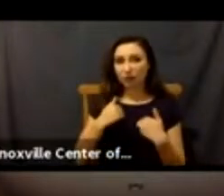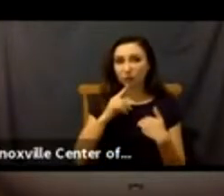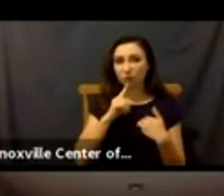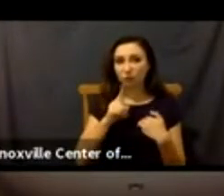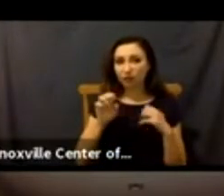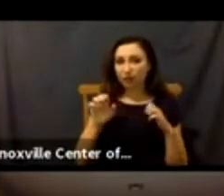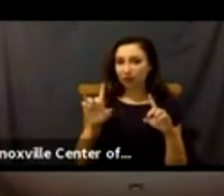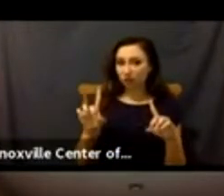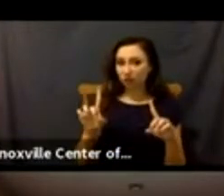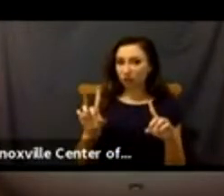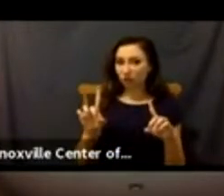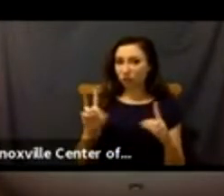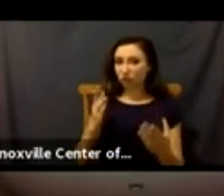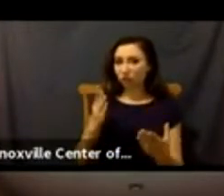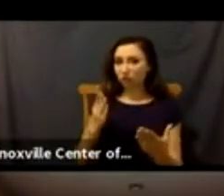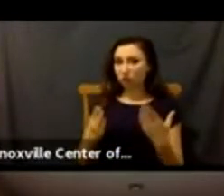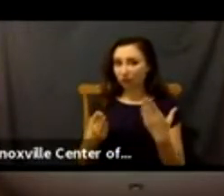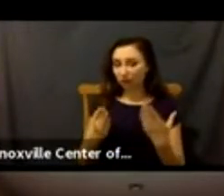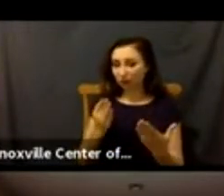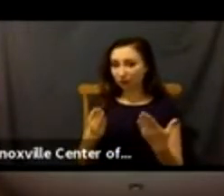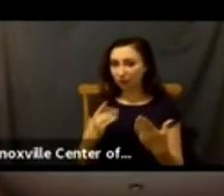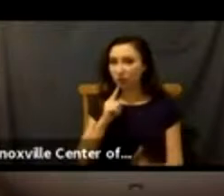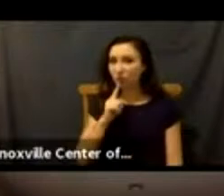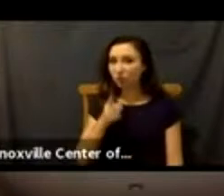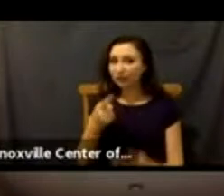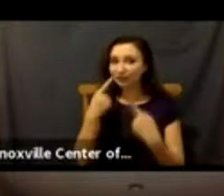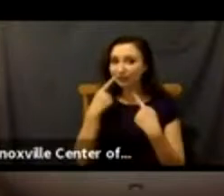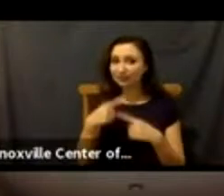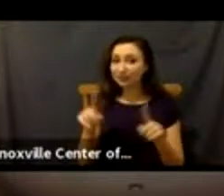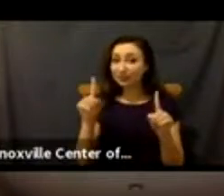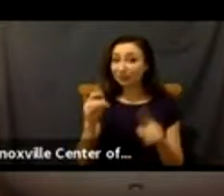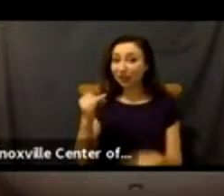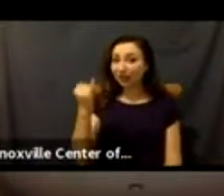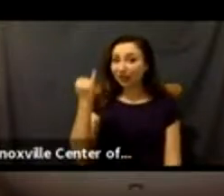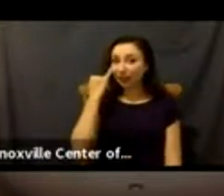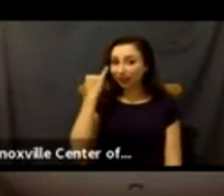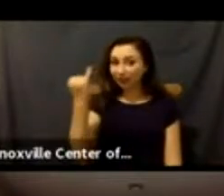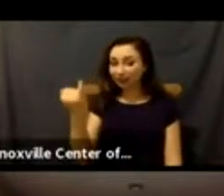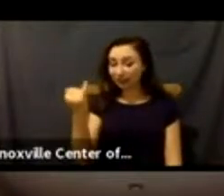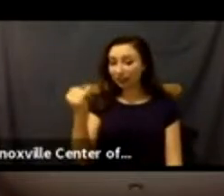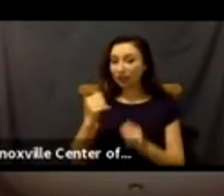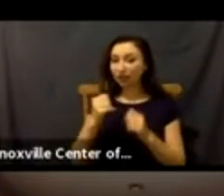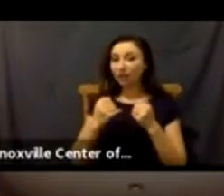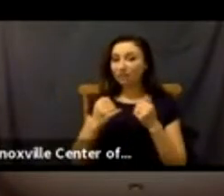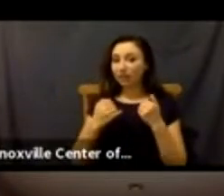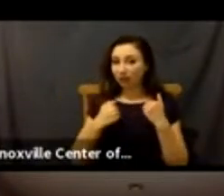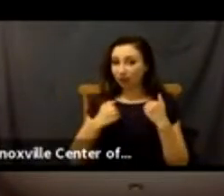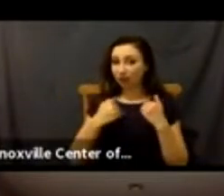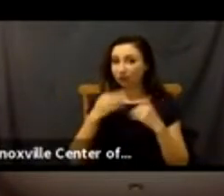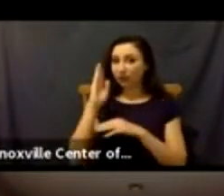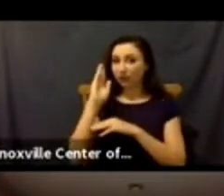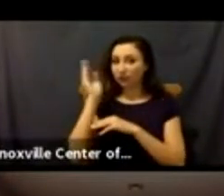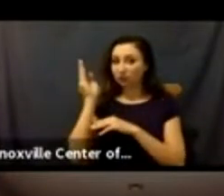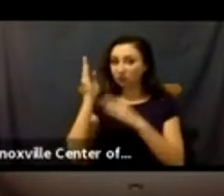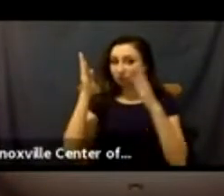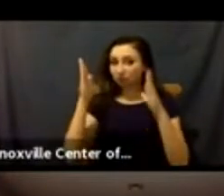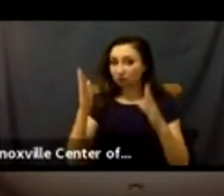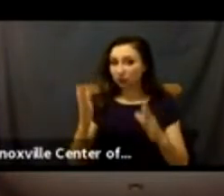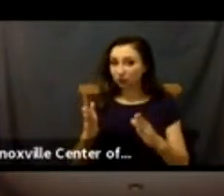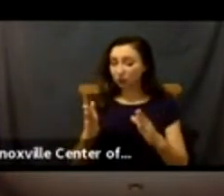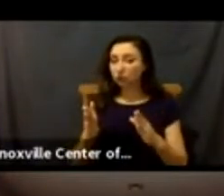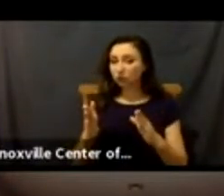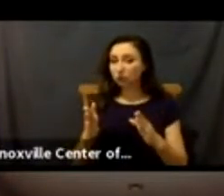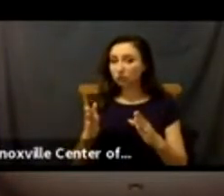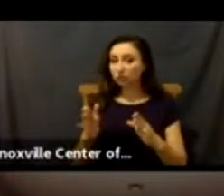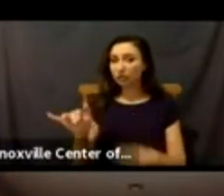educational and maybe a really successful idea about having speakers such